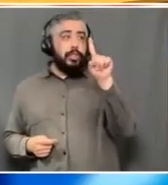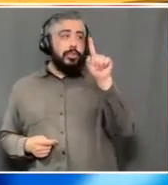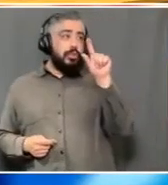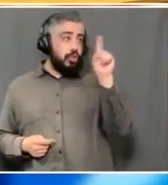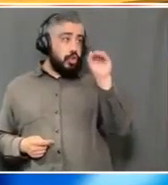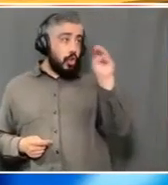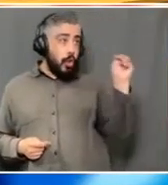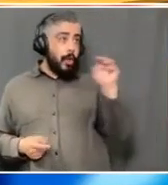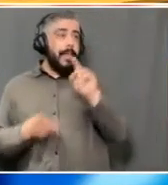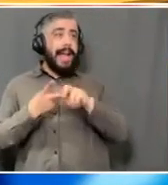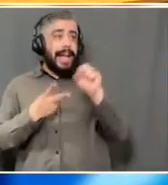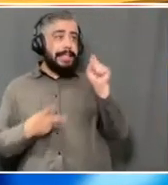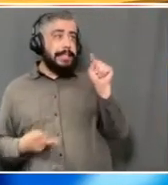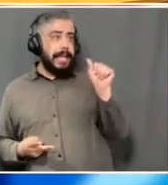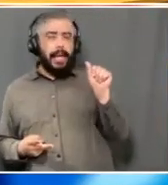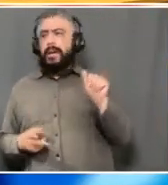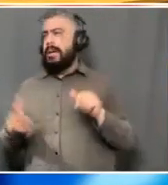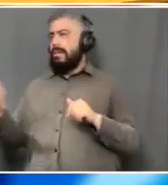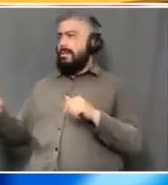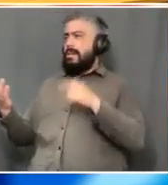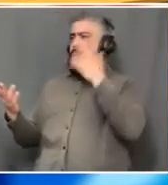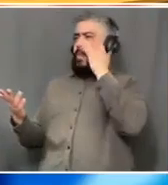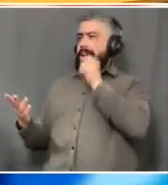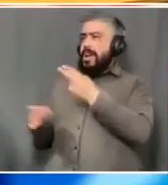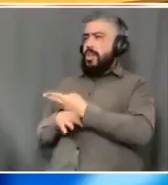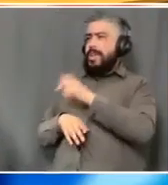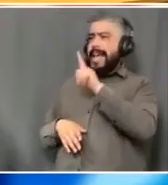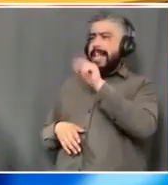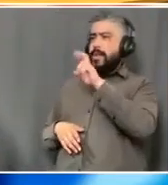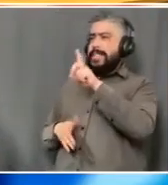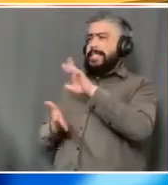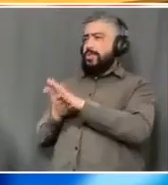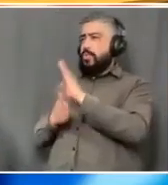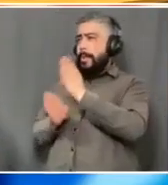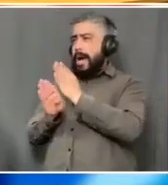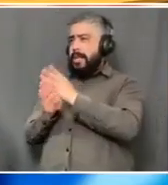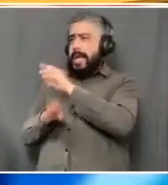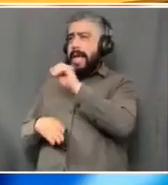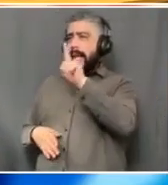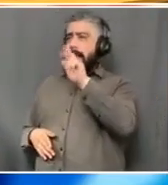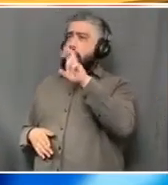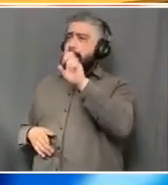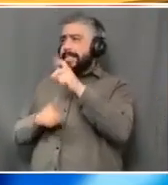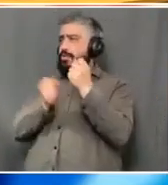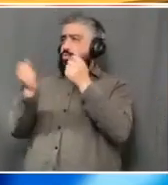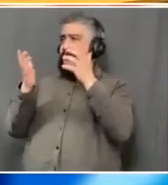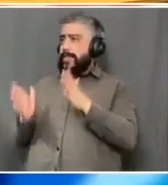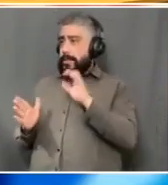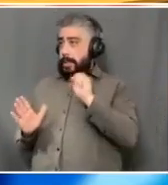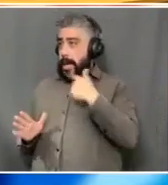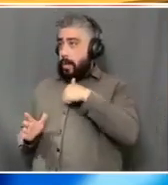STA. Well, how about if we use LAUSD school buses and LAUSD drivers? Can we save